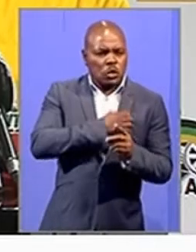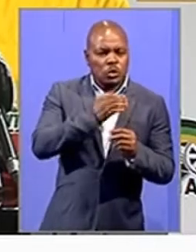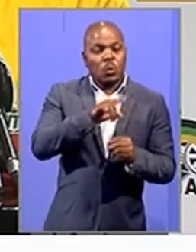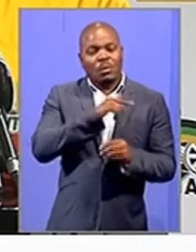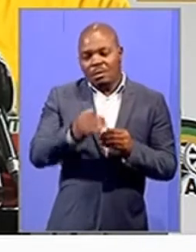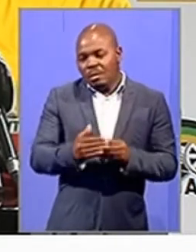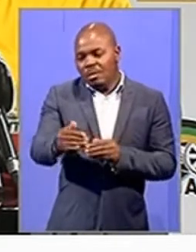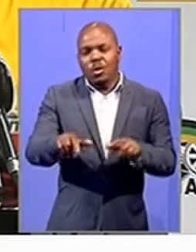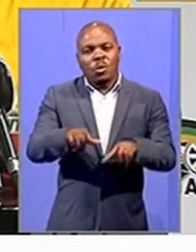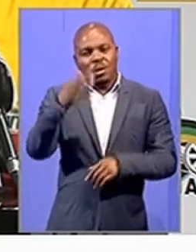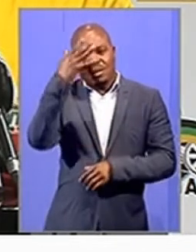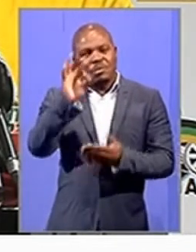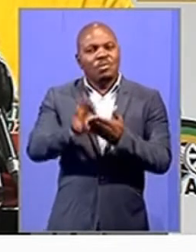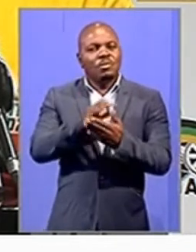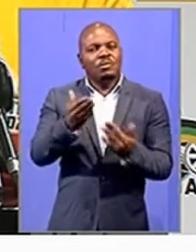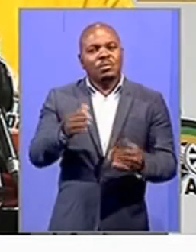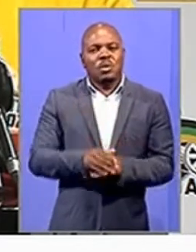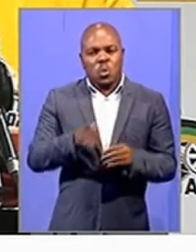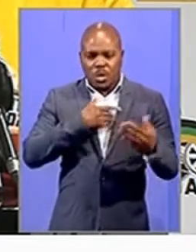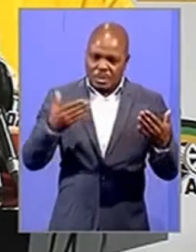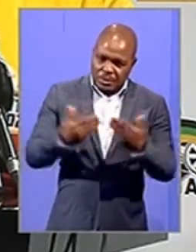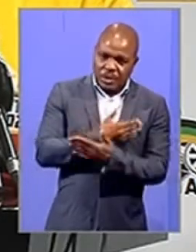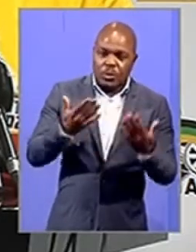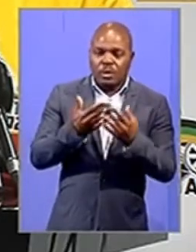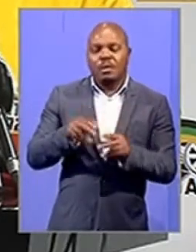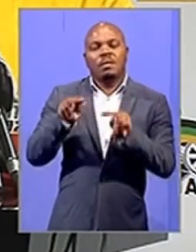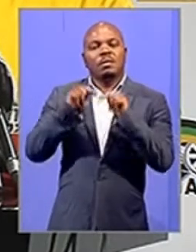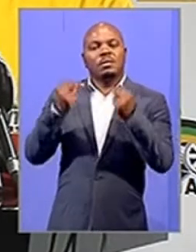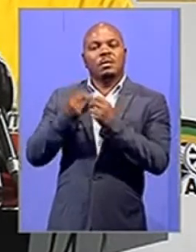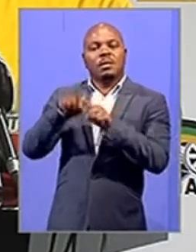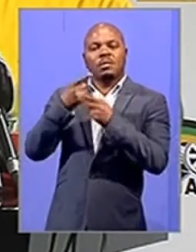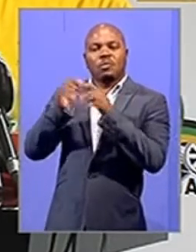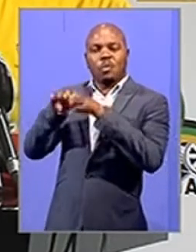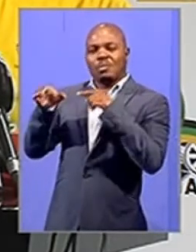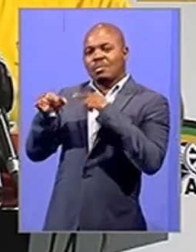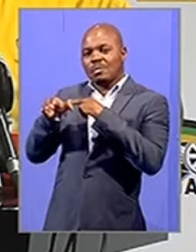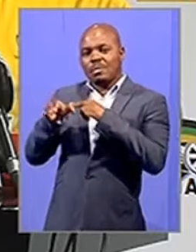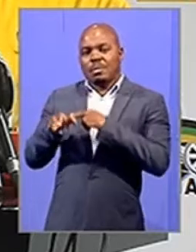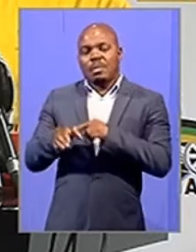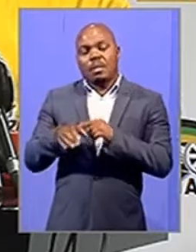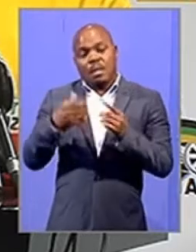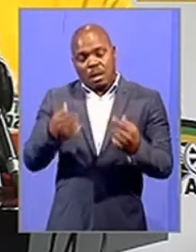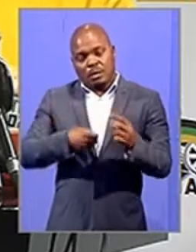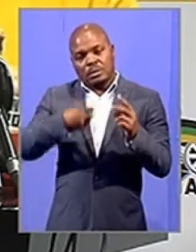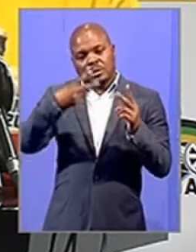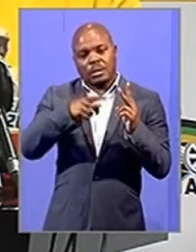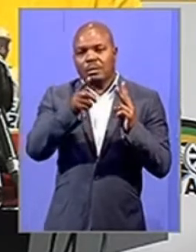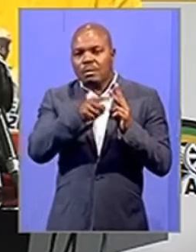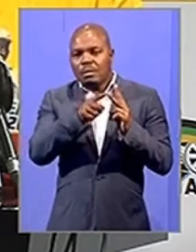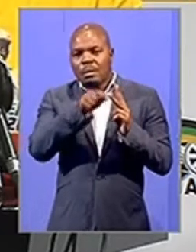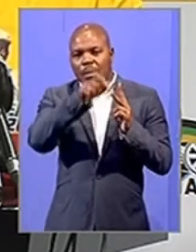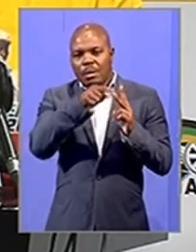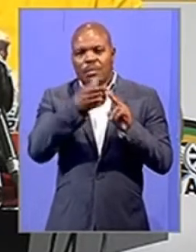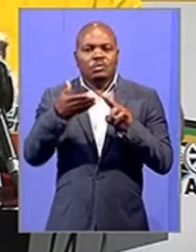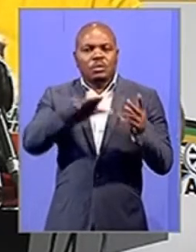government elections. We are going to miss her in our own National Executive Committee. This is the second NEC member to have